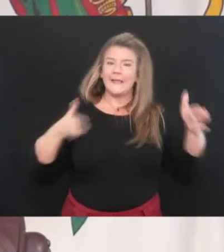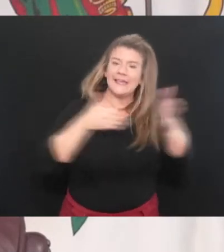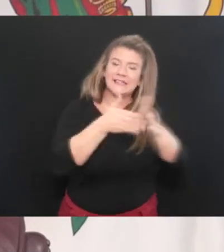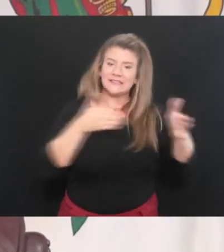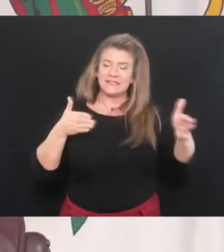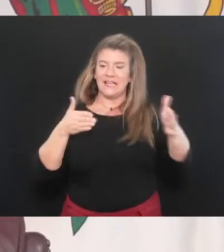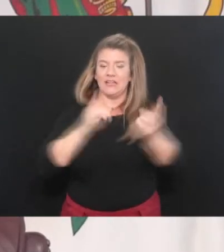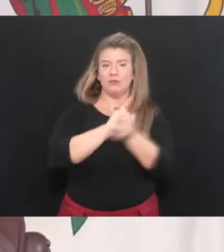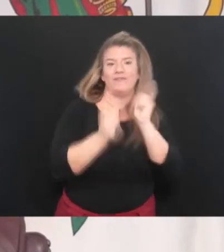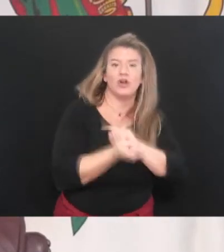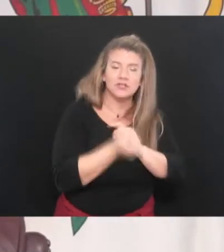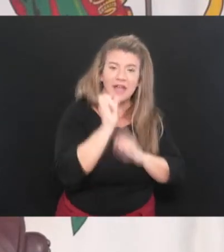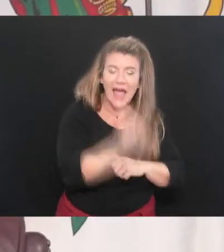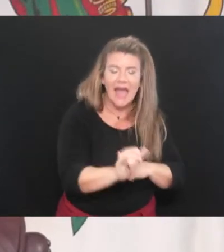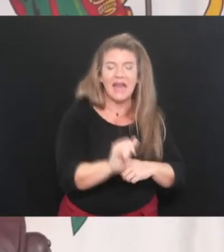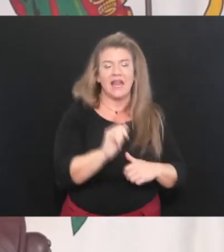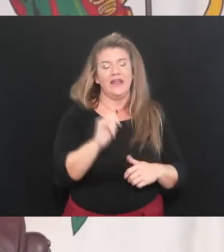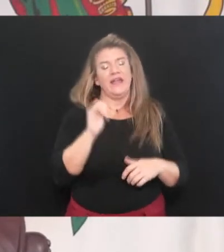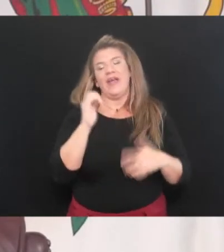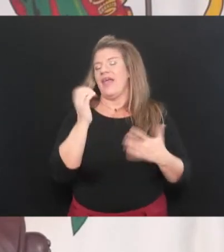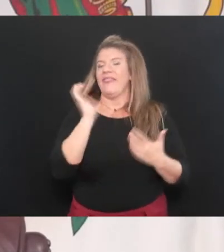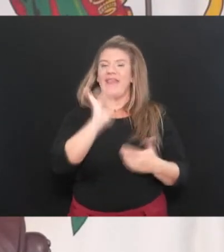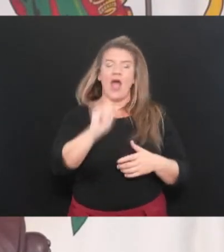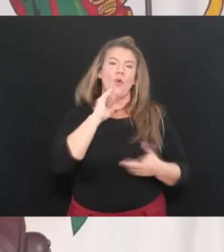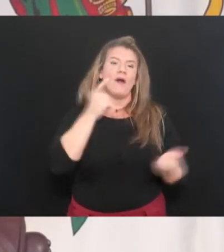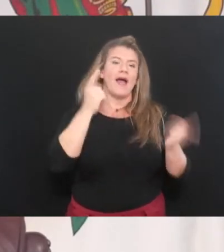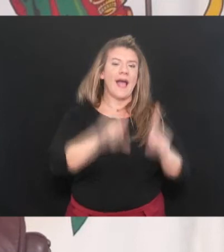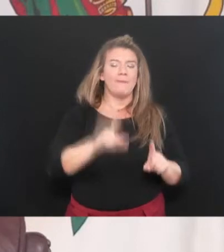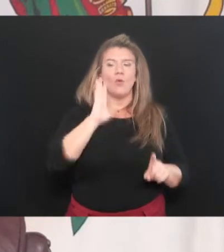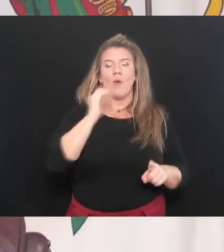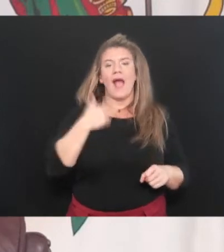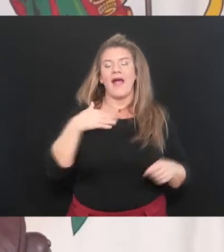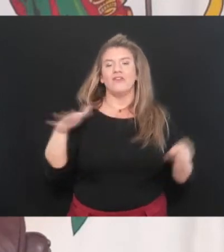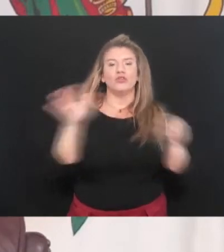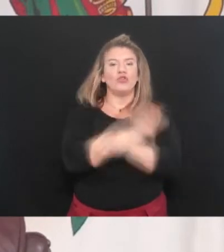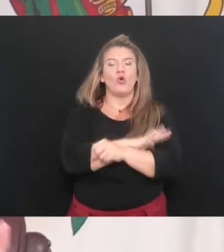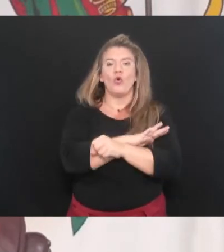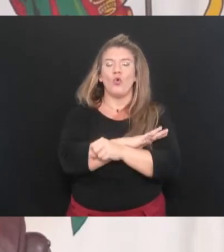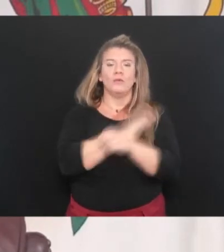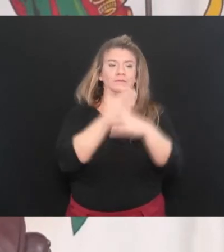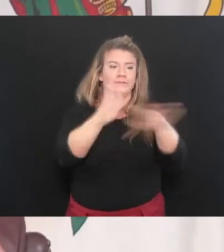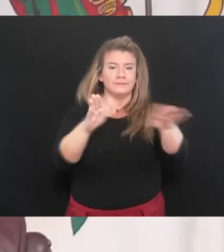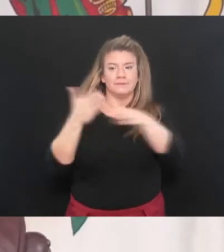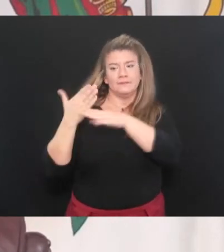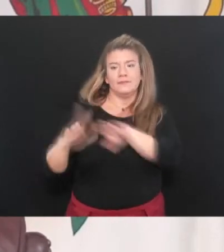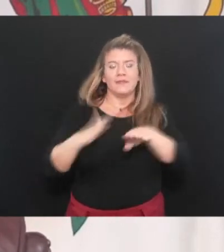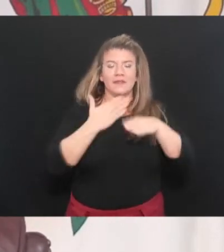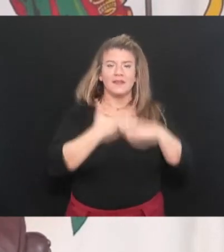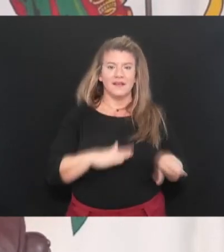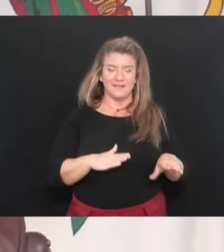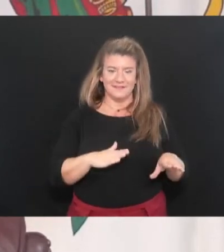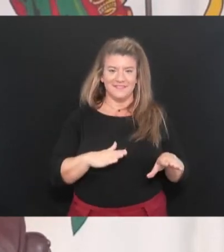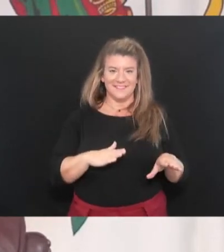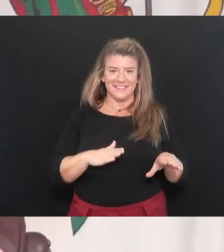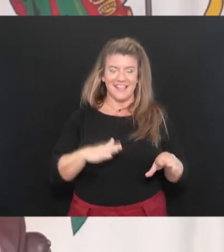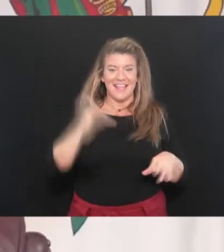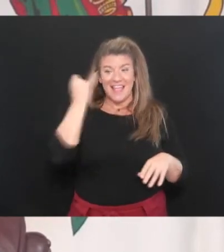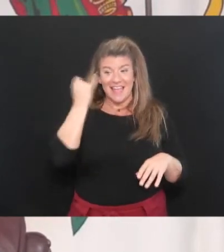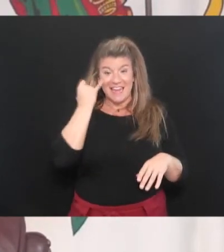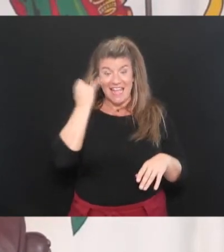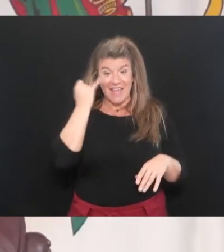then right from that, then you're going to have a total fragmentation of us. And if we